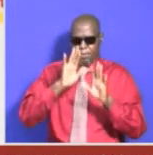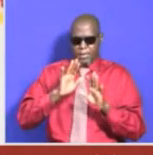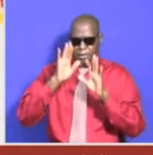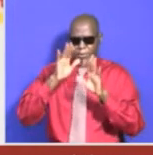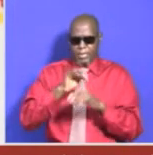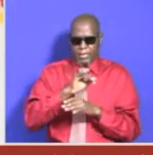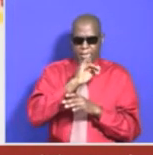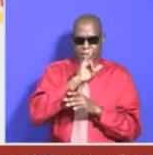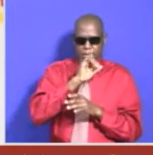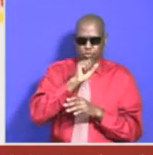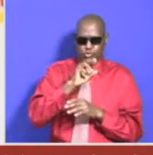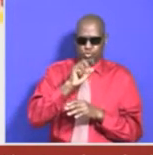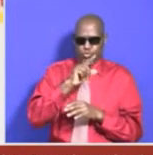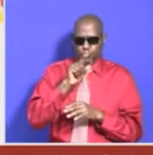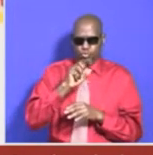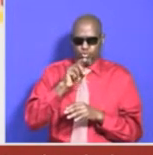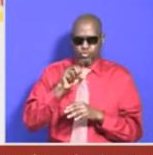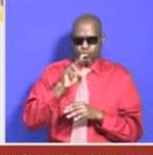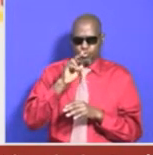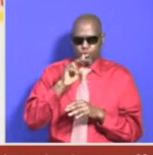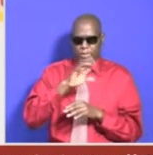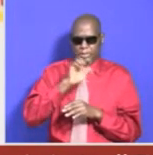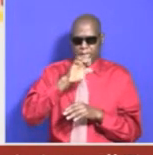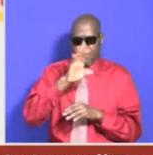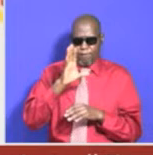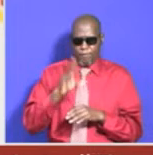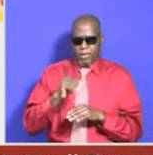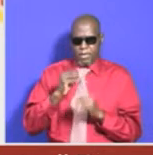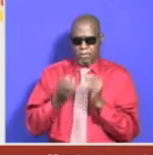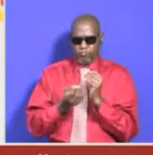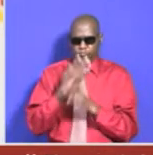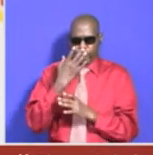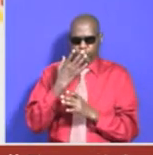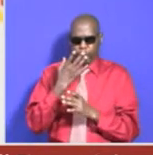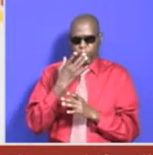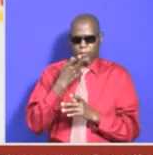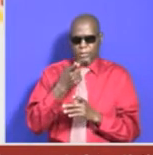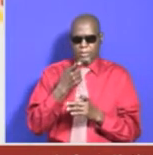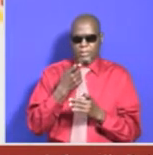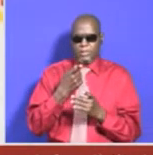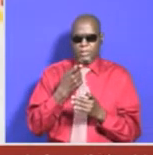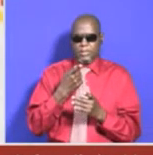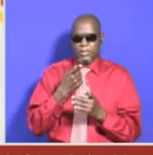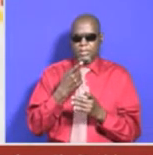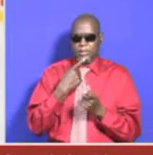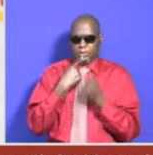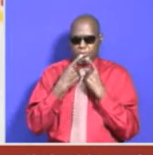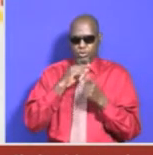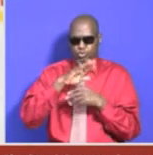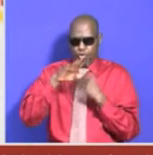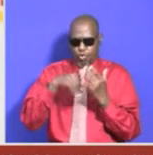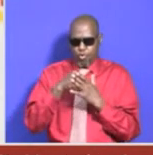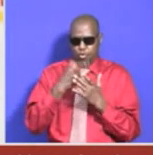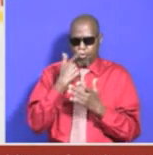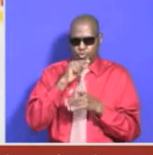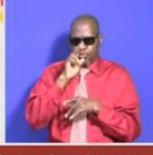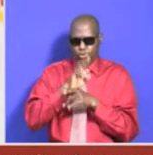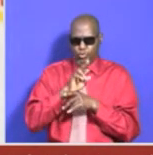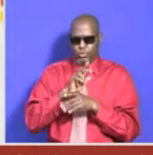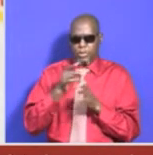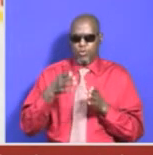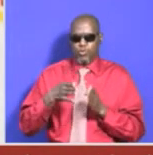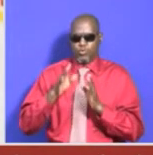East Africa is about to unveil speaks to everyone who uses the road. I urge us to